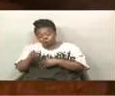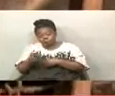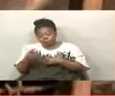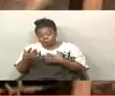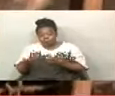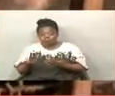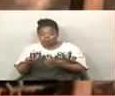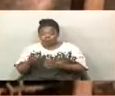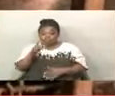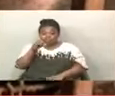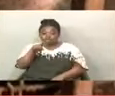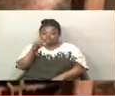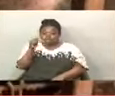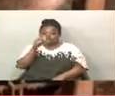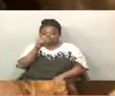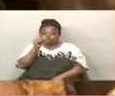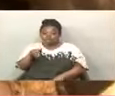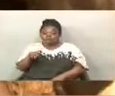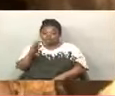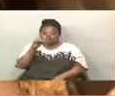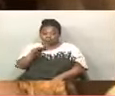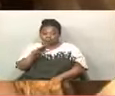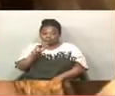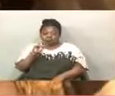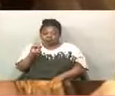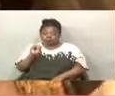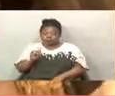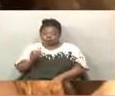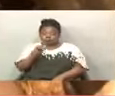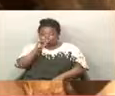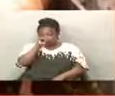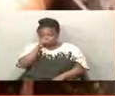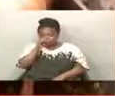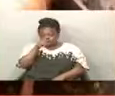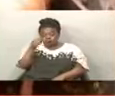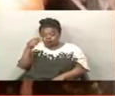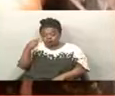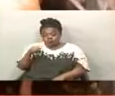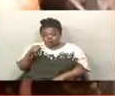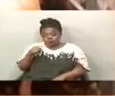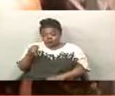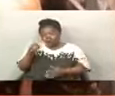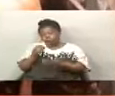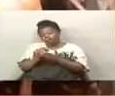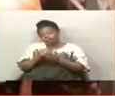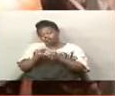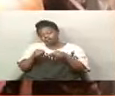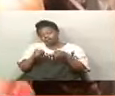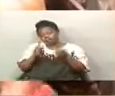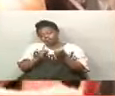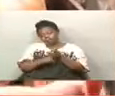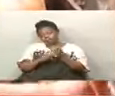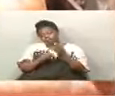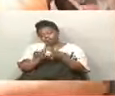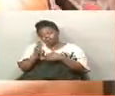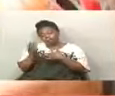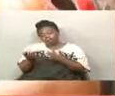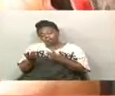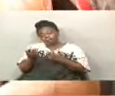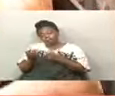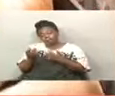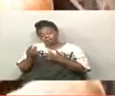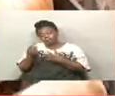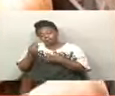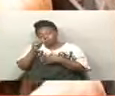that piglet, you've not put in too much. It pigare is just gold. Because if you cannot get money through gold,